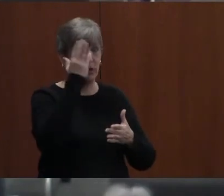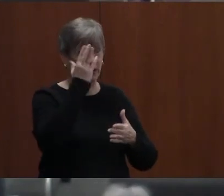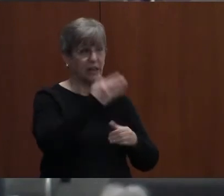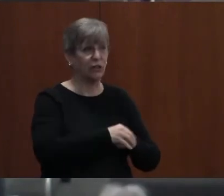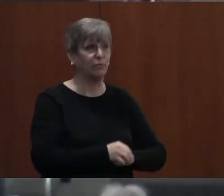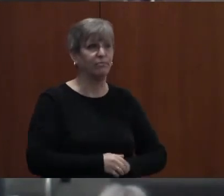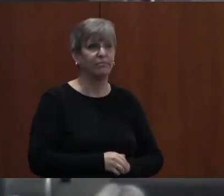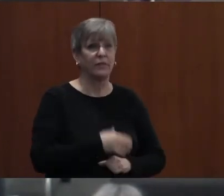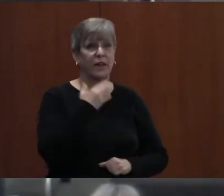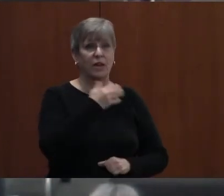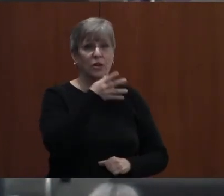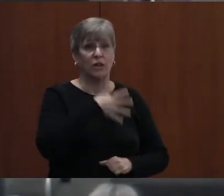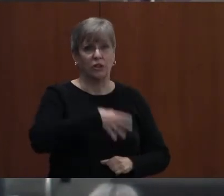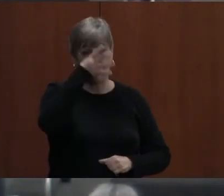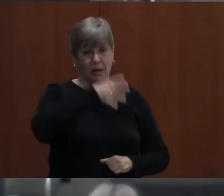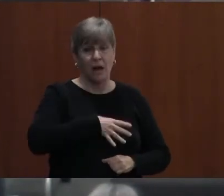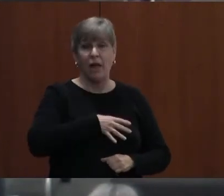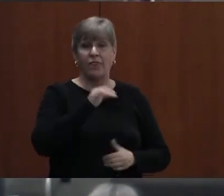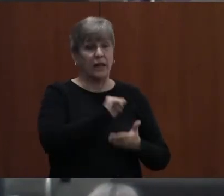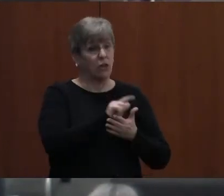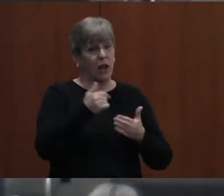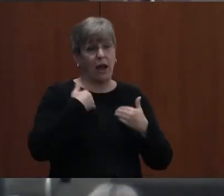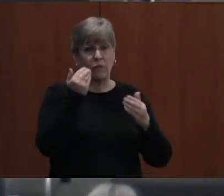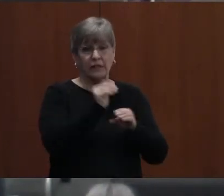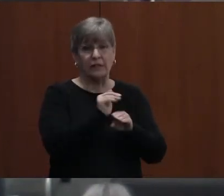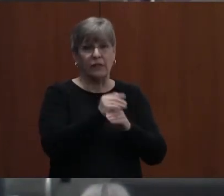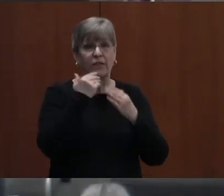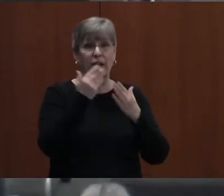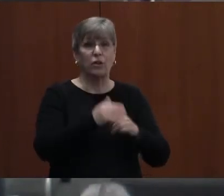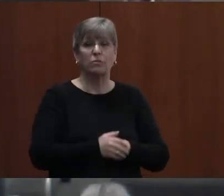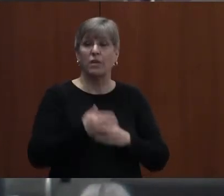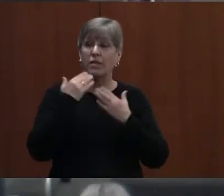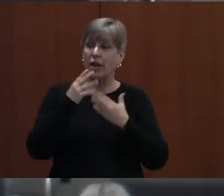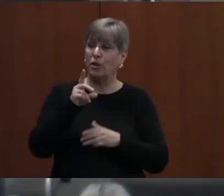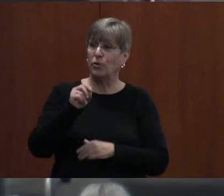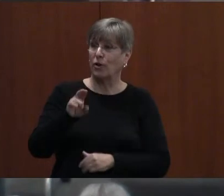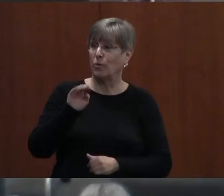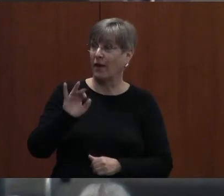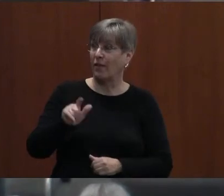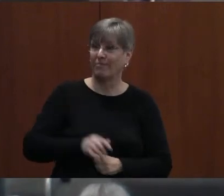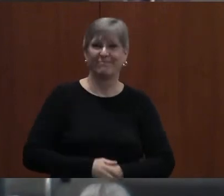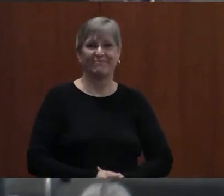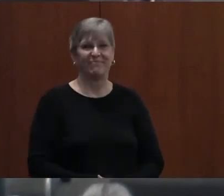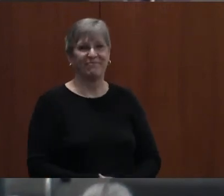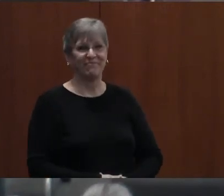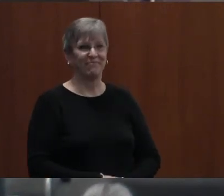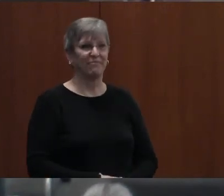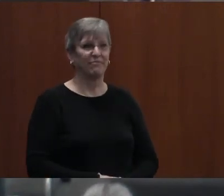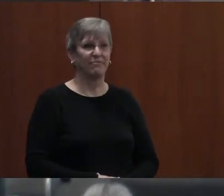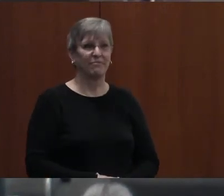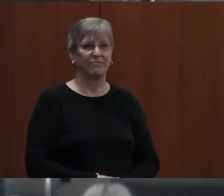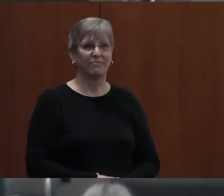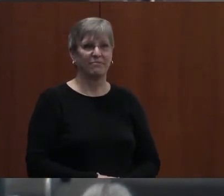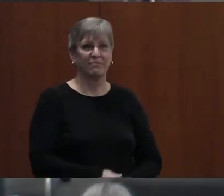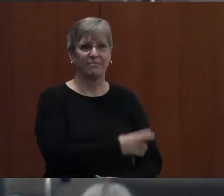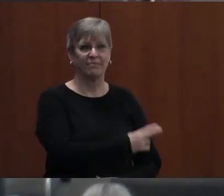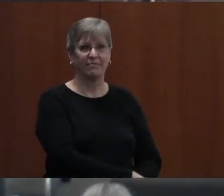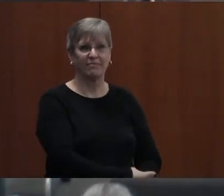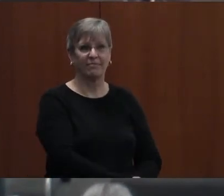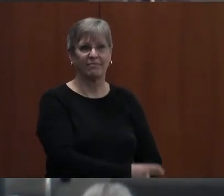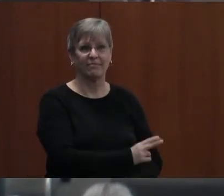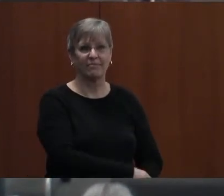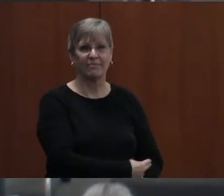well. Mrs. Williams, that's all I have for this evening. Thank you. Thank you, Dr. Michael. We'll move to